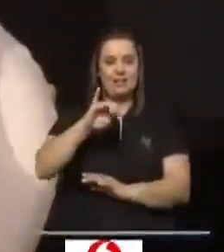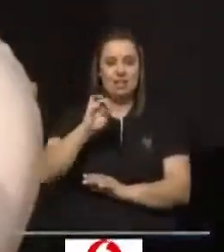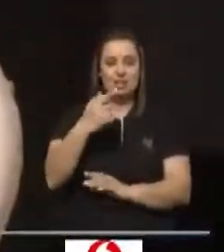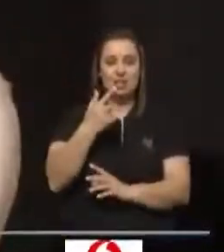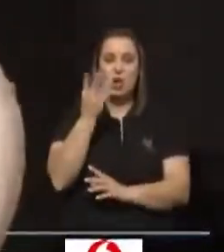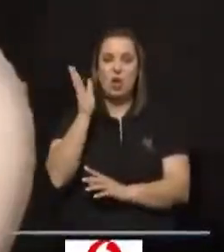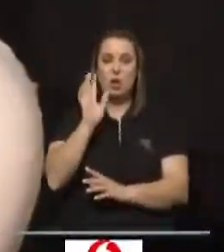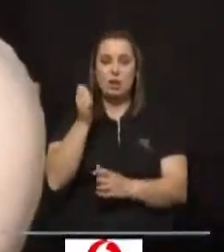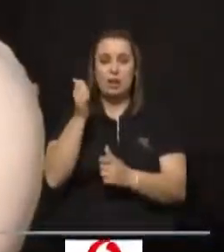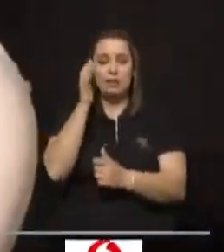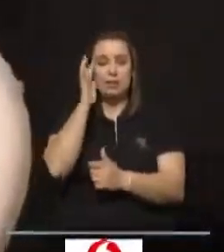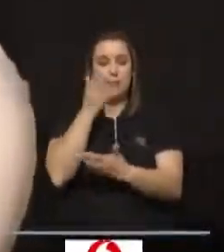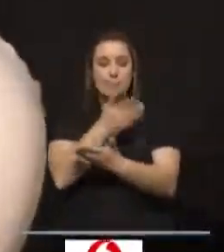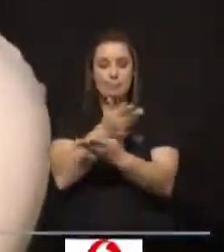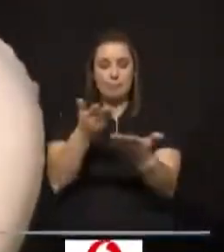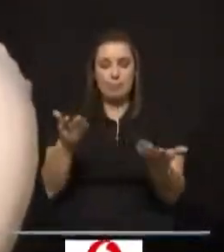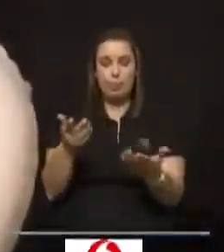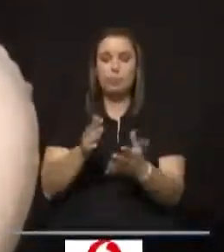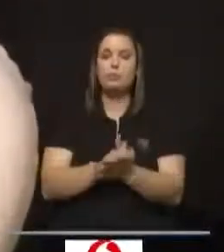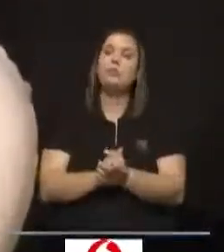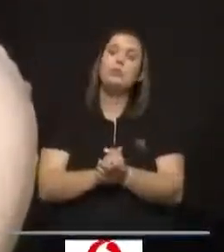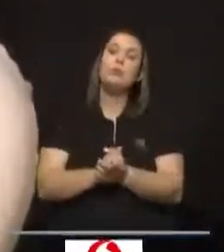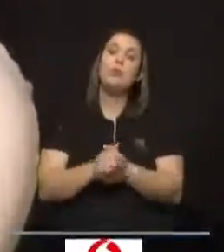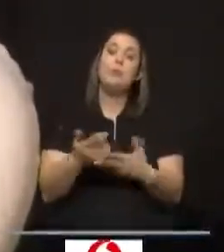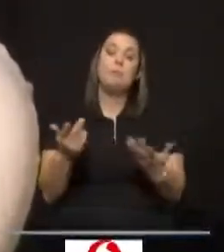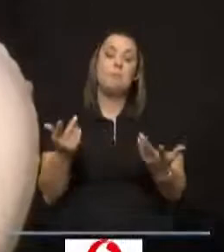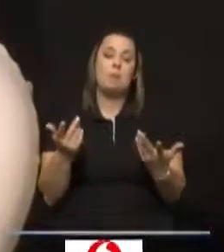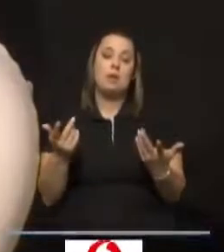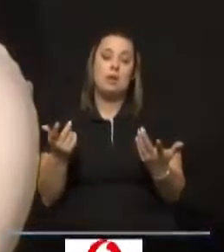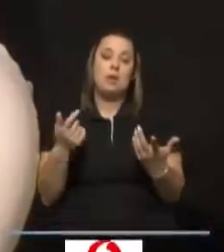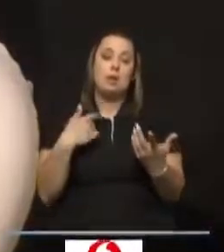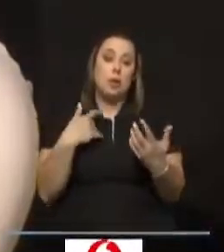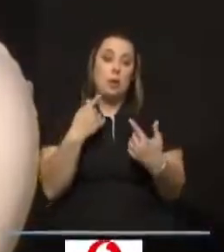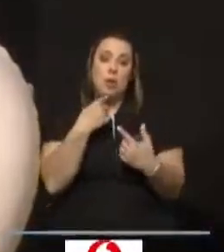Hello, Chris. Hello, Christina. Hello, everybody.